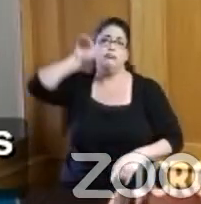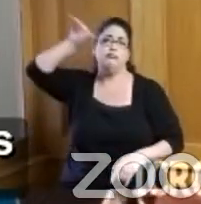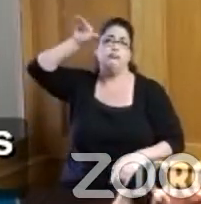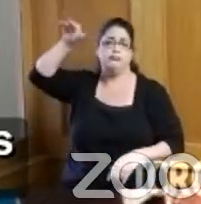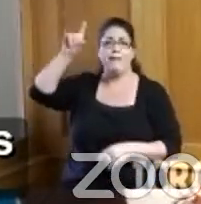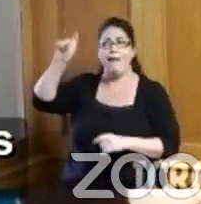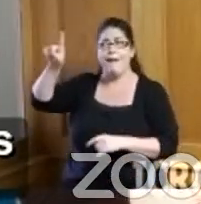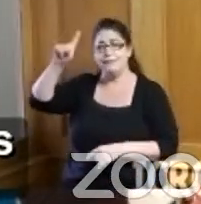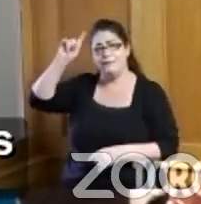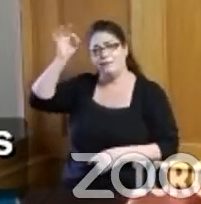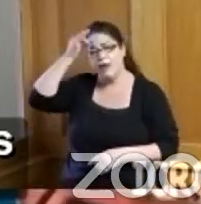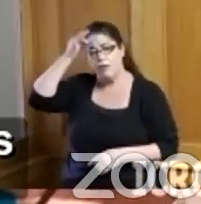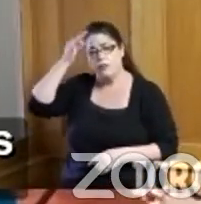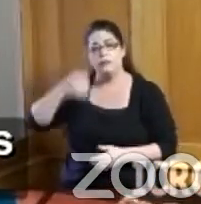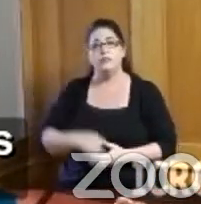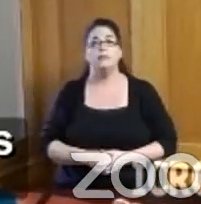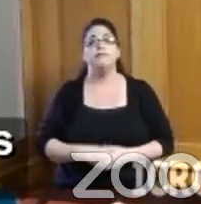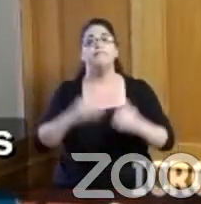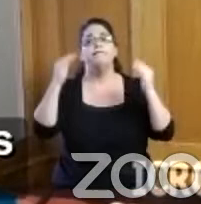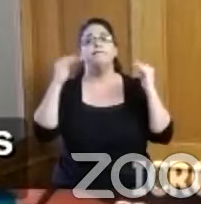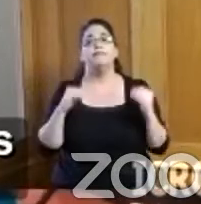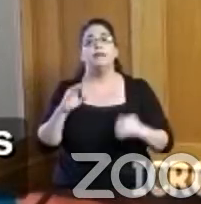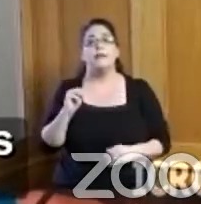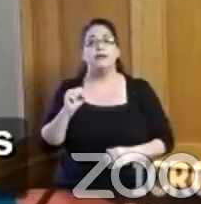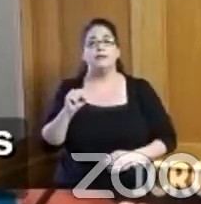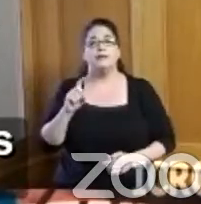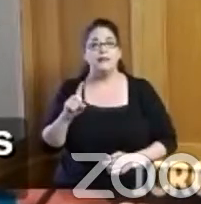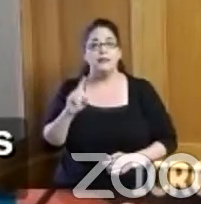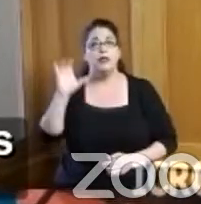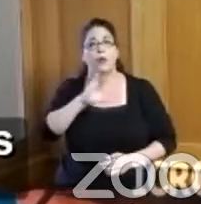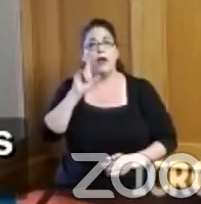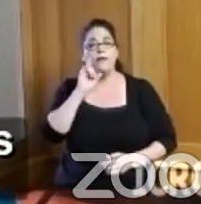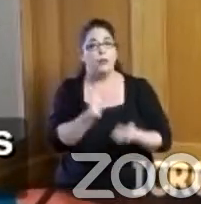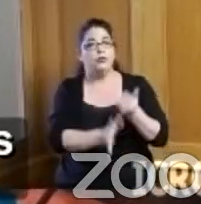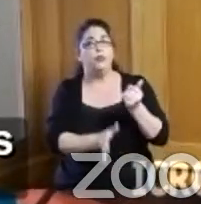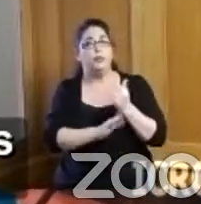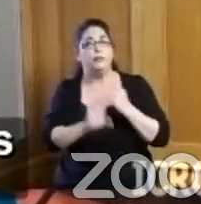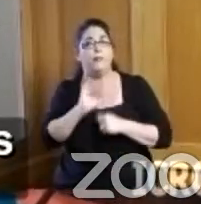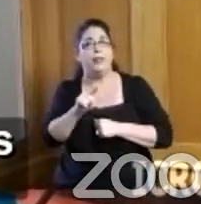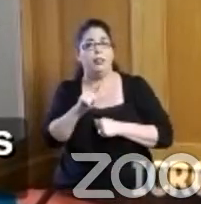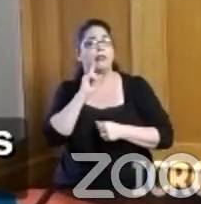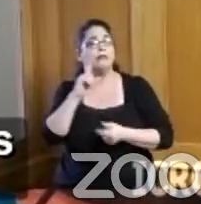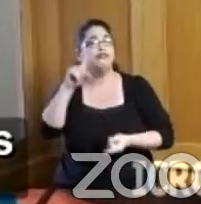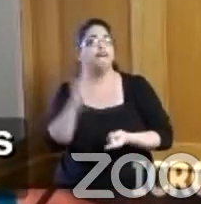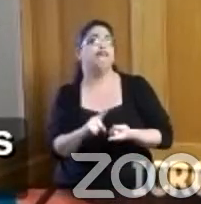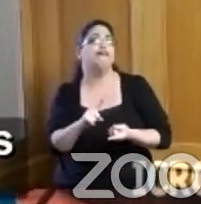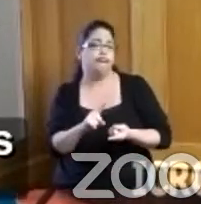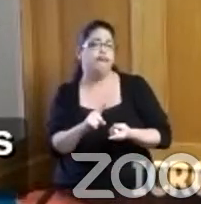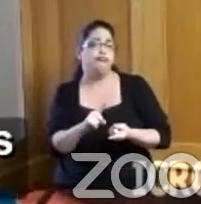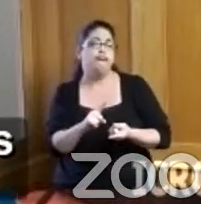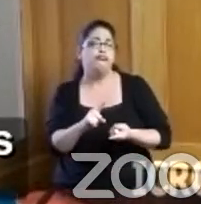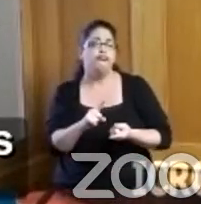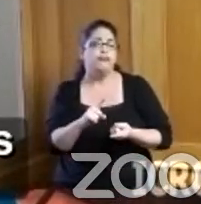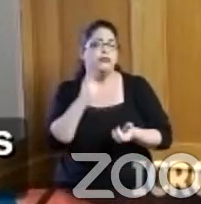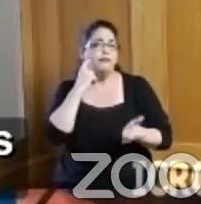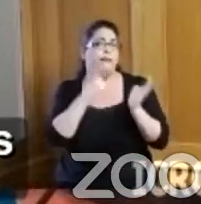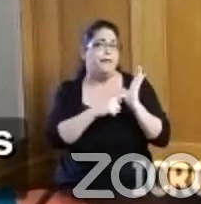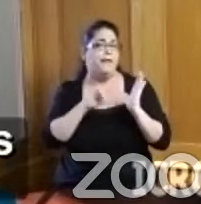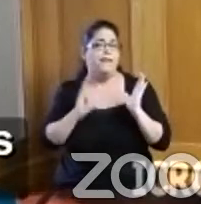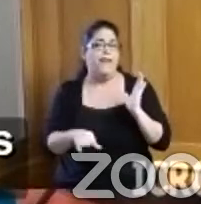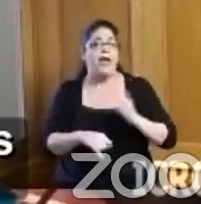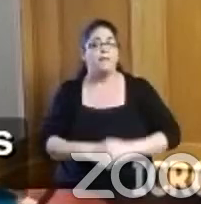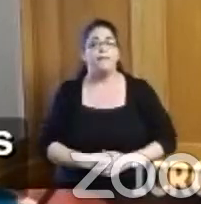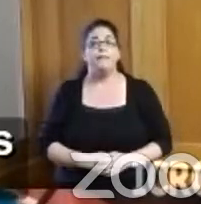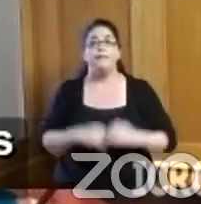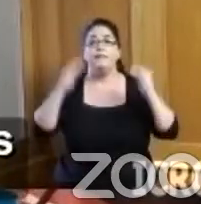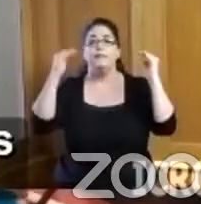MSD and getting your sewer bills reduced, we're also looking into that. So I wanted that to be acknowledged. And then also rental